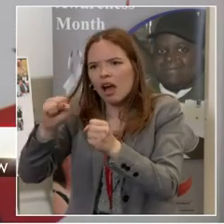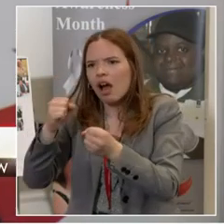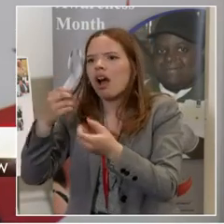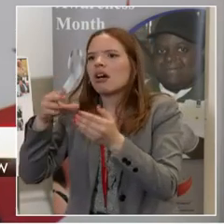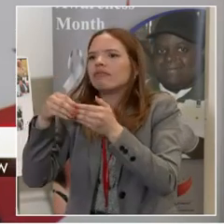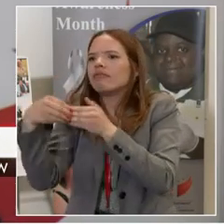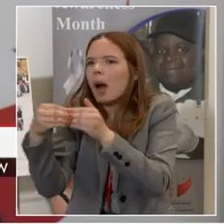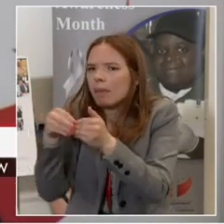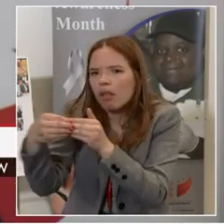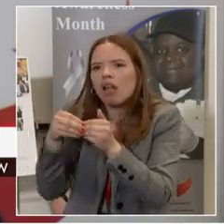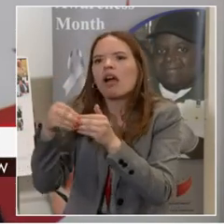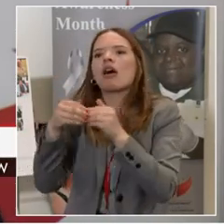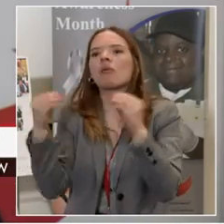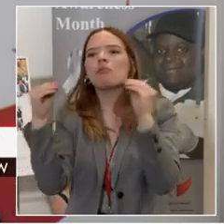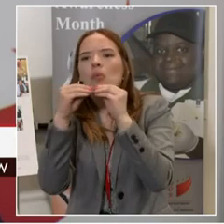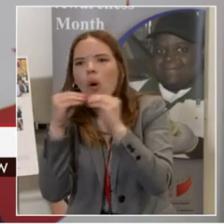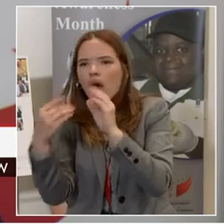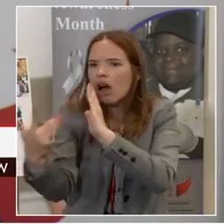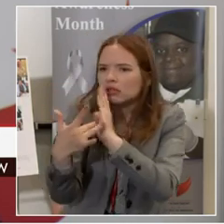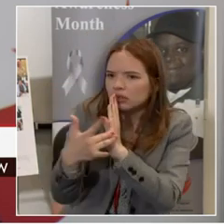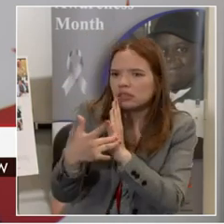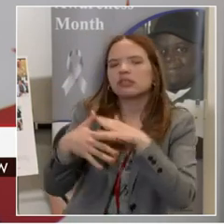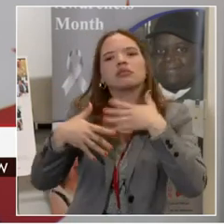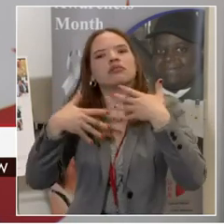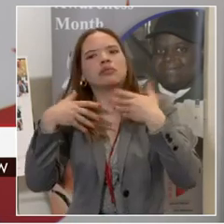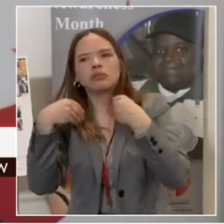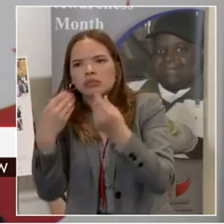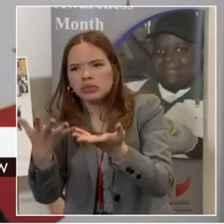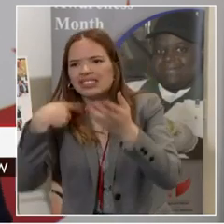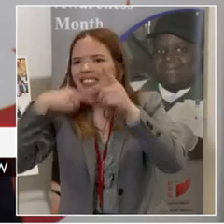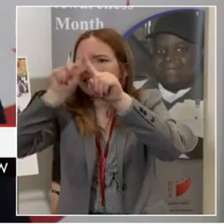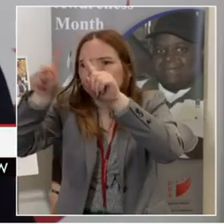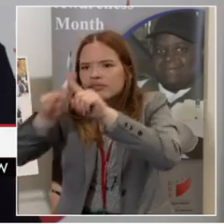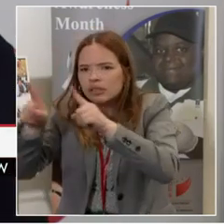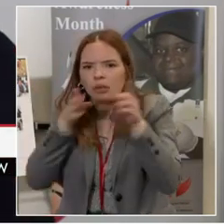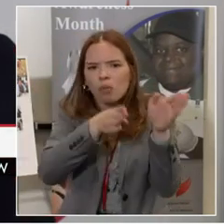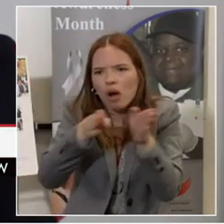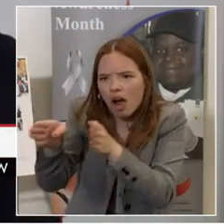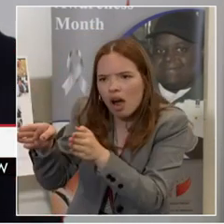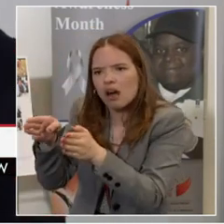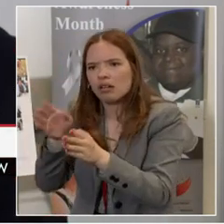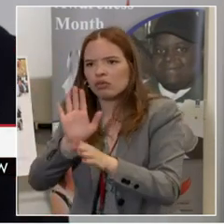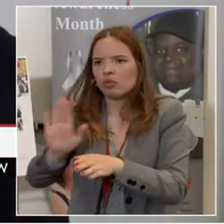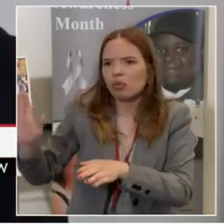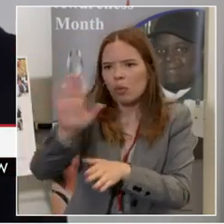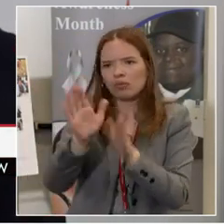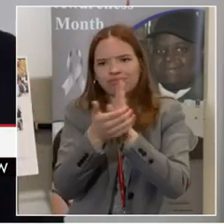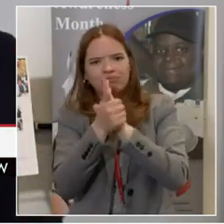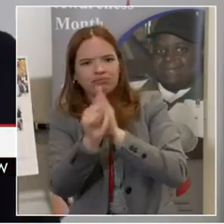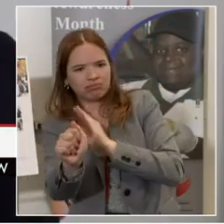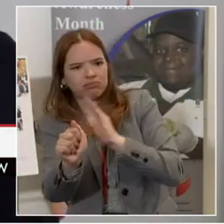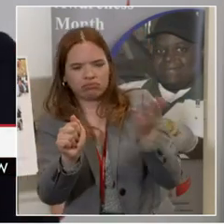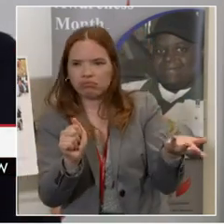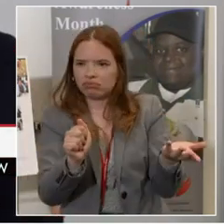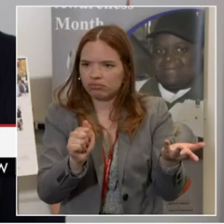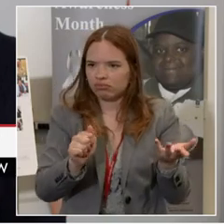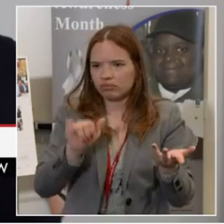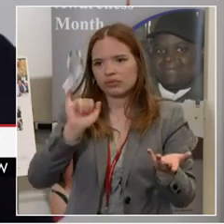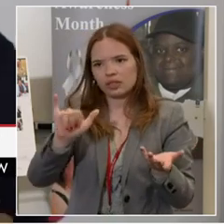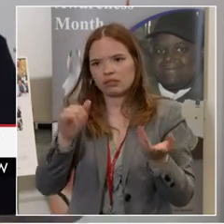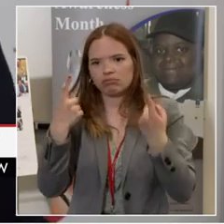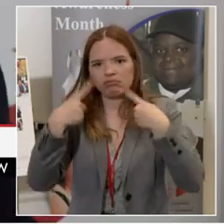more technology, more ways to put your skills and talents to work to make